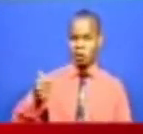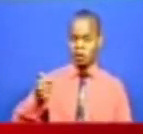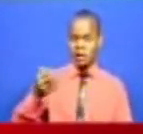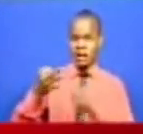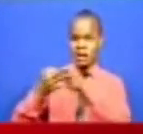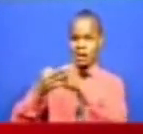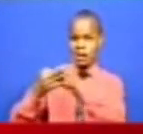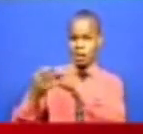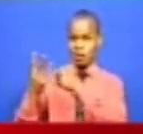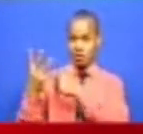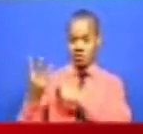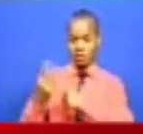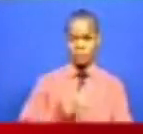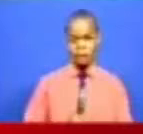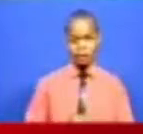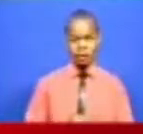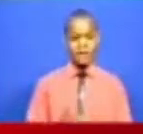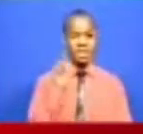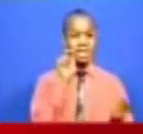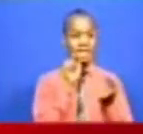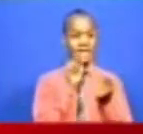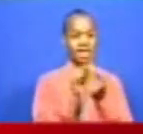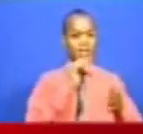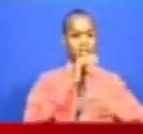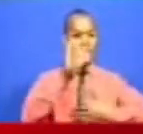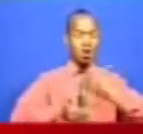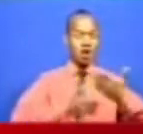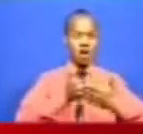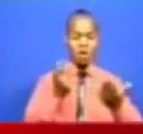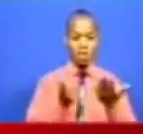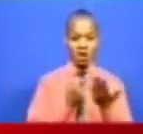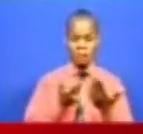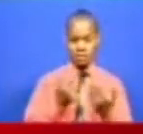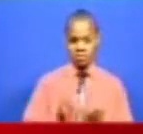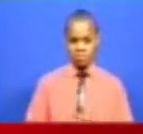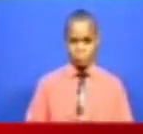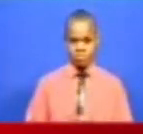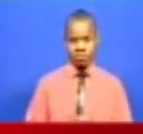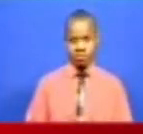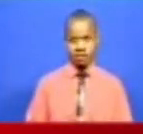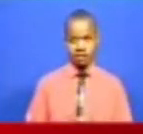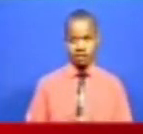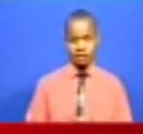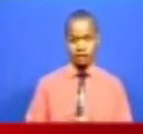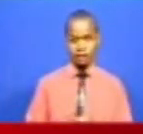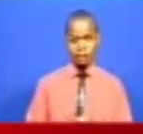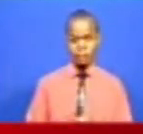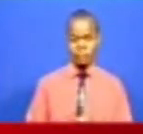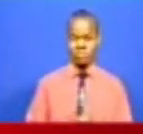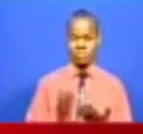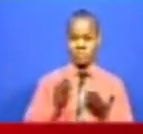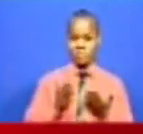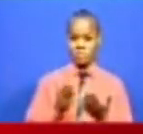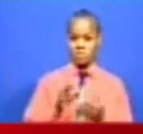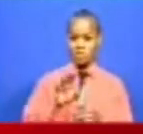34,884. The number of tests that we have conducted, cumulative number of tests stand at